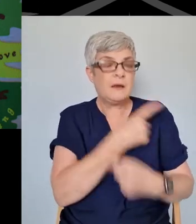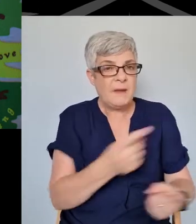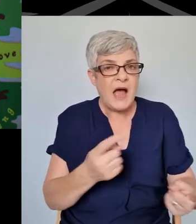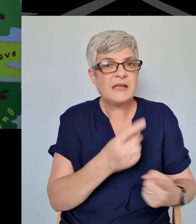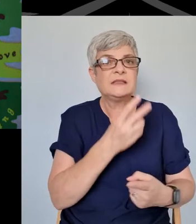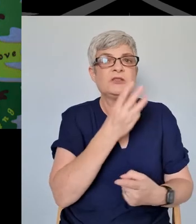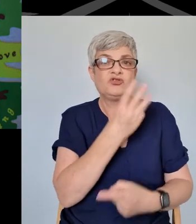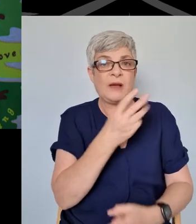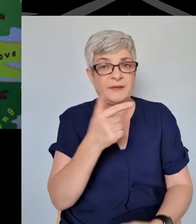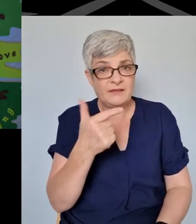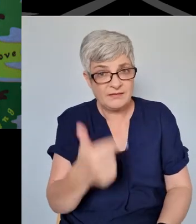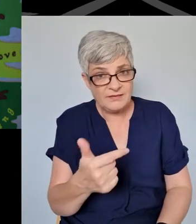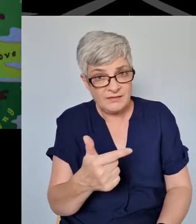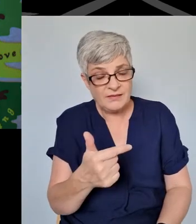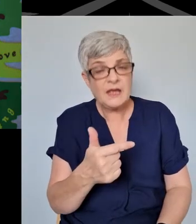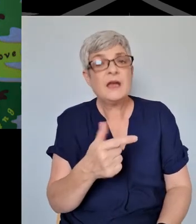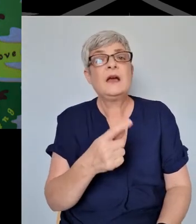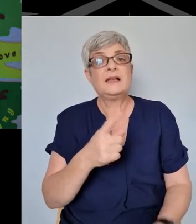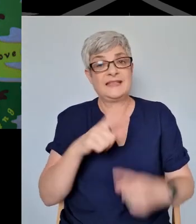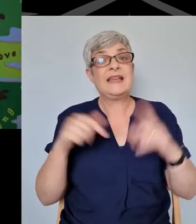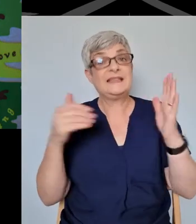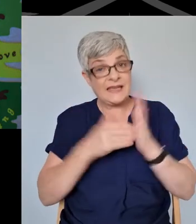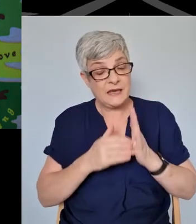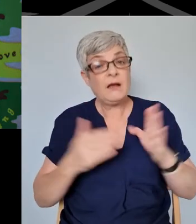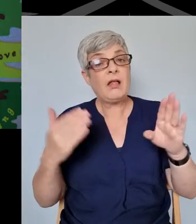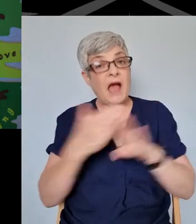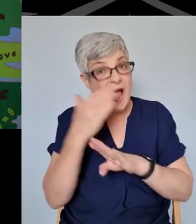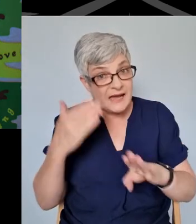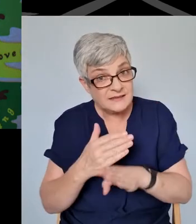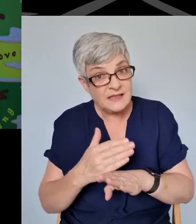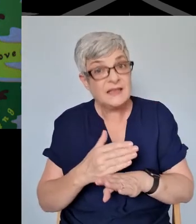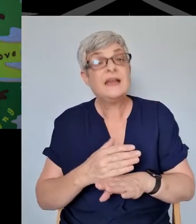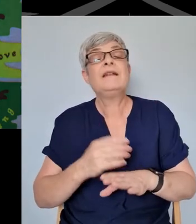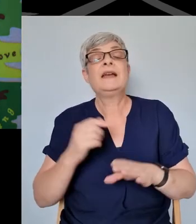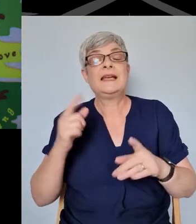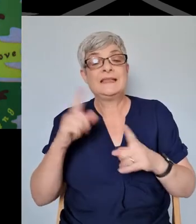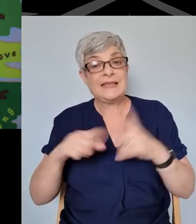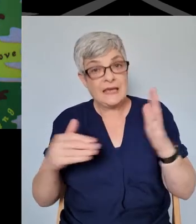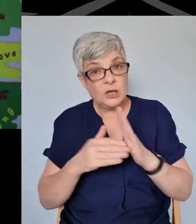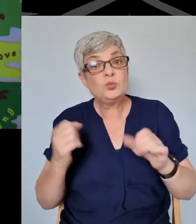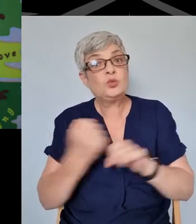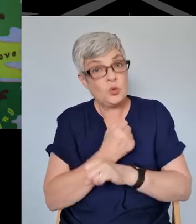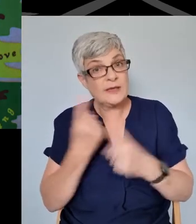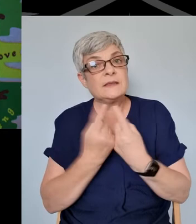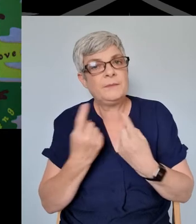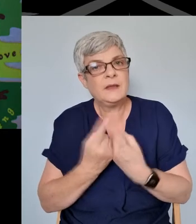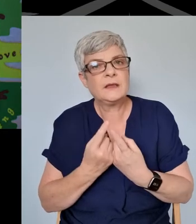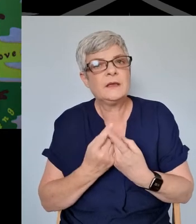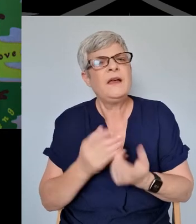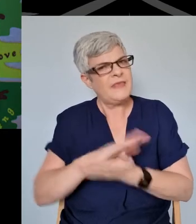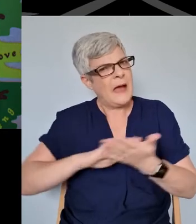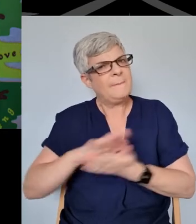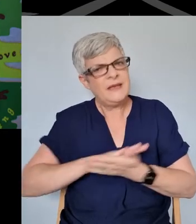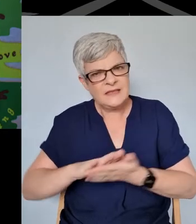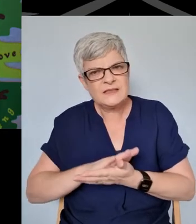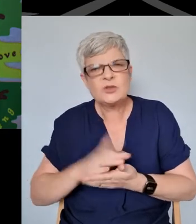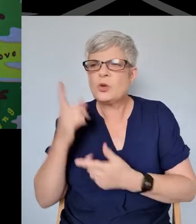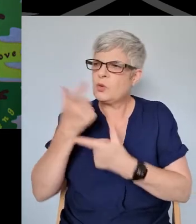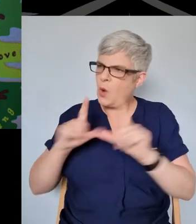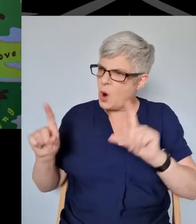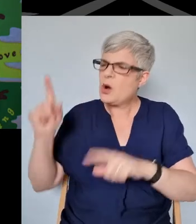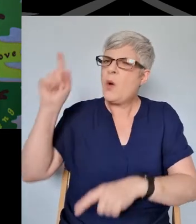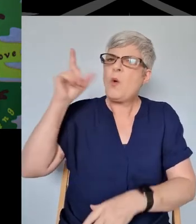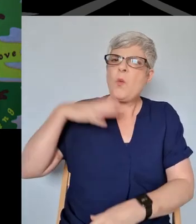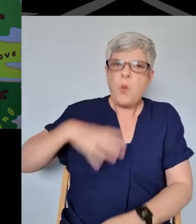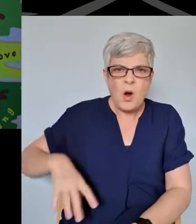37 include Ezekiel acting, Ezekiel doing something. And it shows that the Lord wants his people to serve, to be